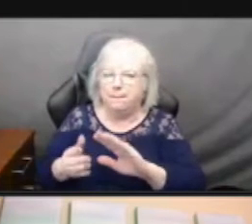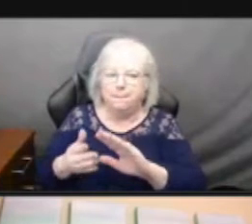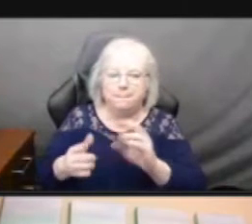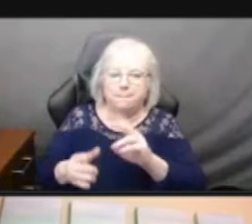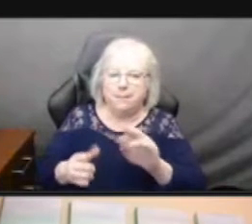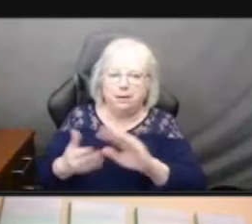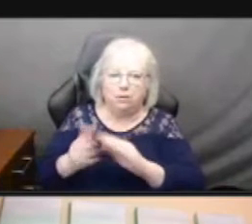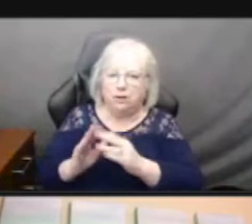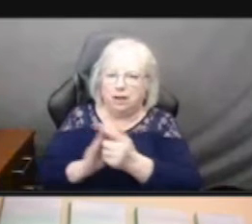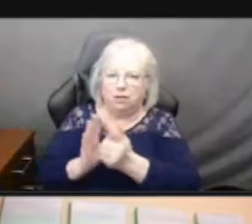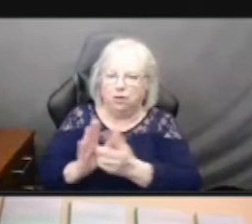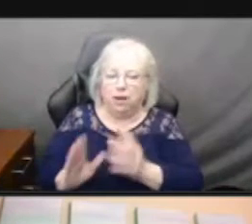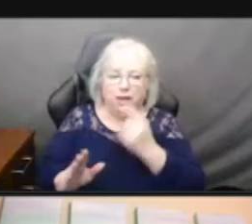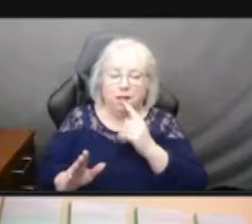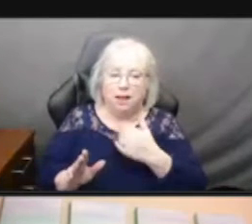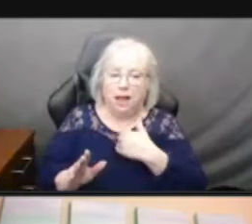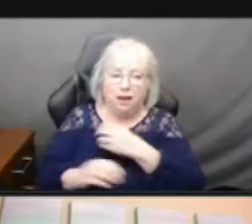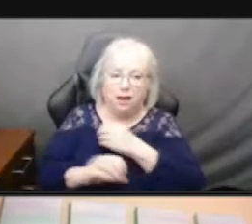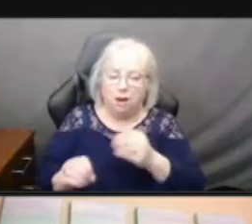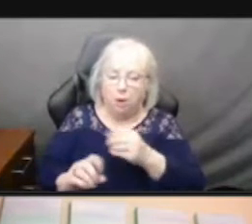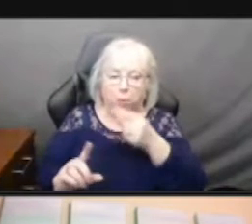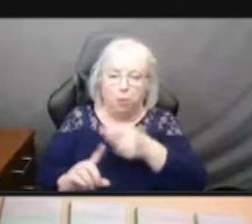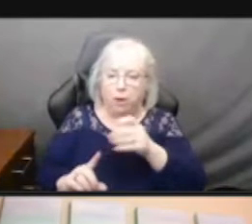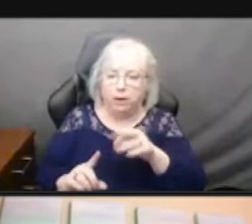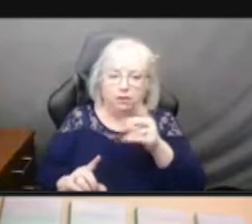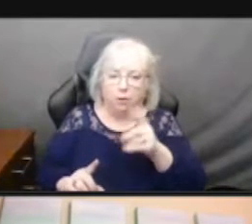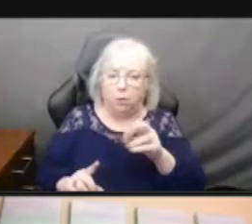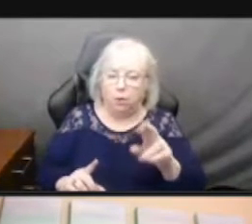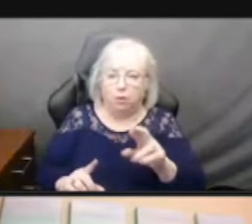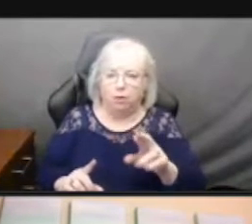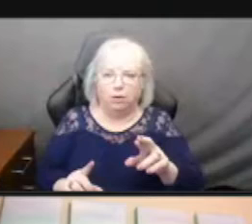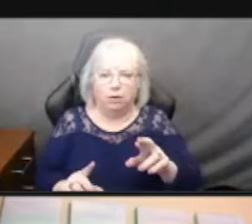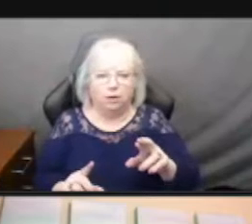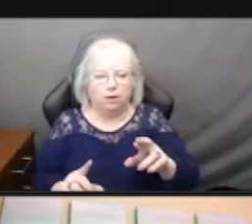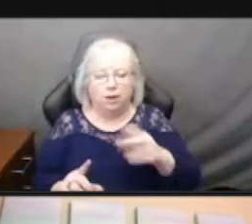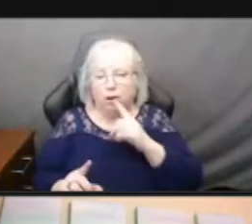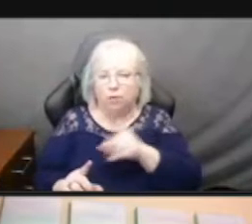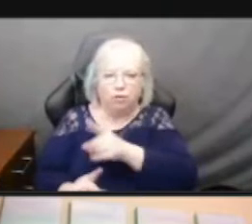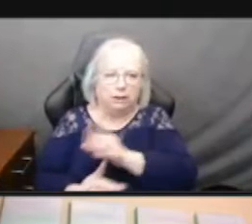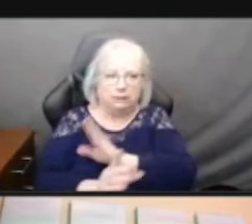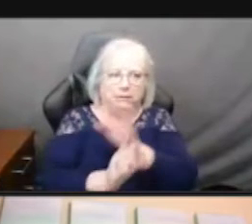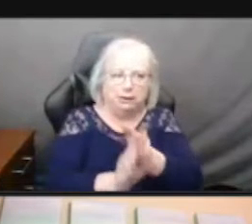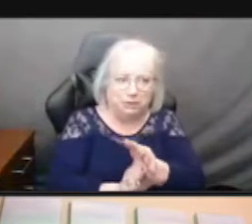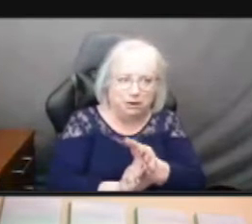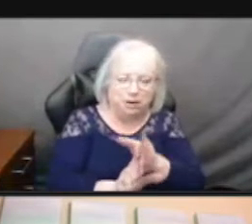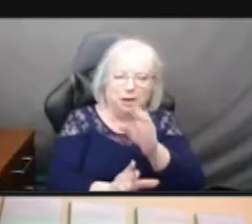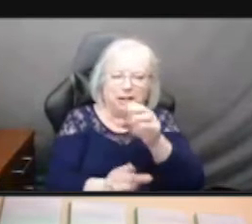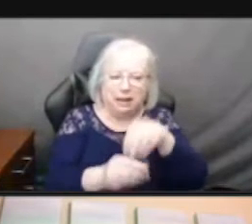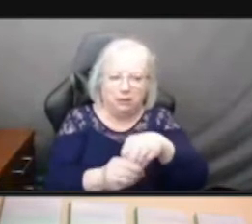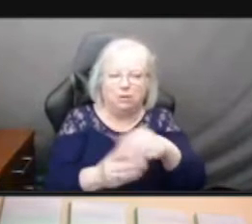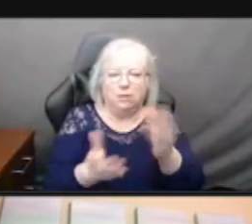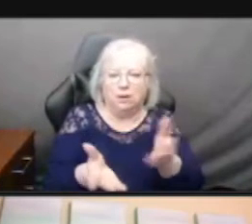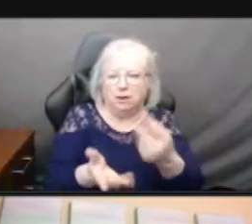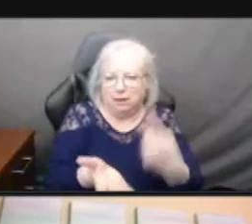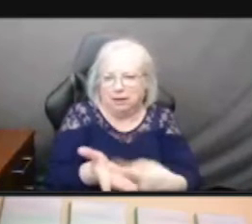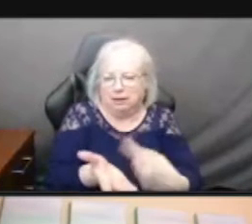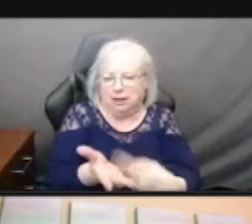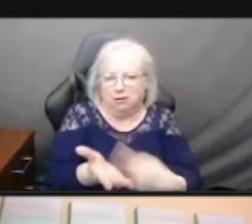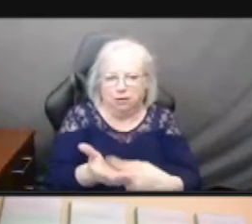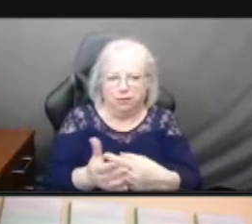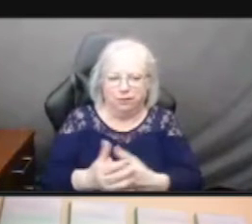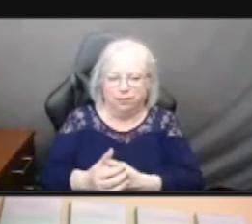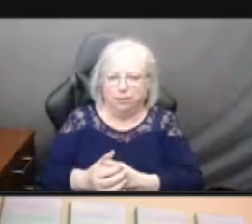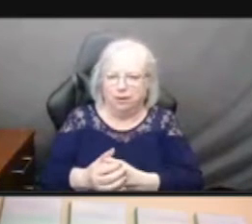no point of order. No one made a point of order. You just inserted yourself into the conversation between me and Director